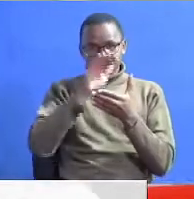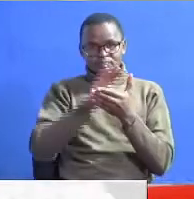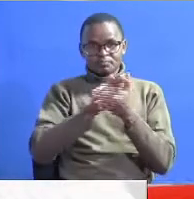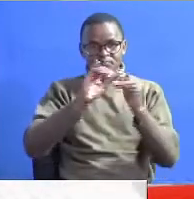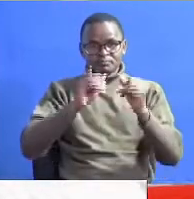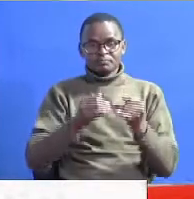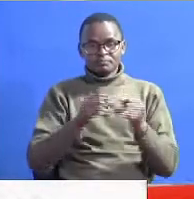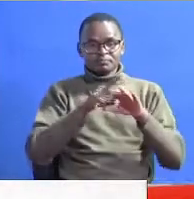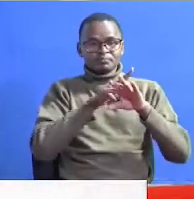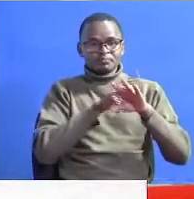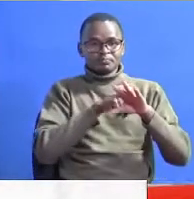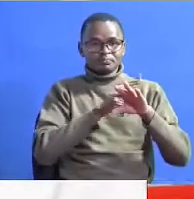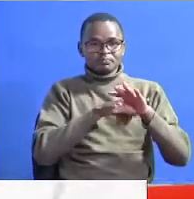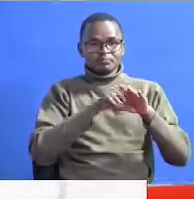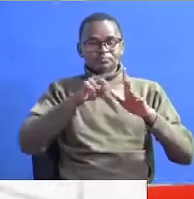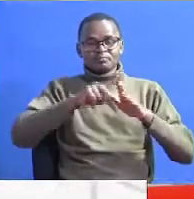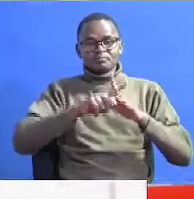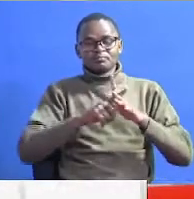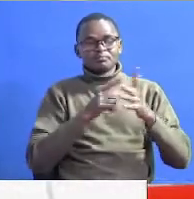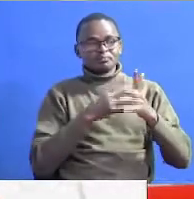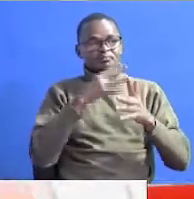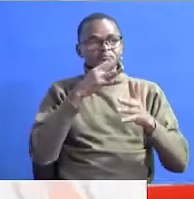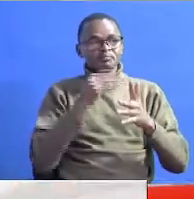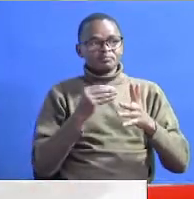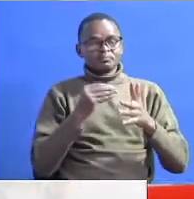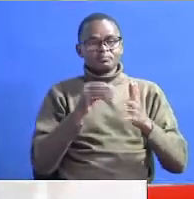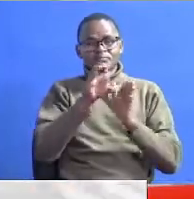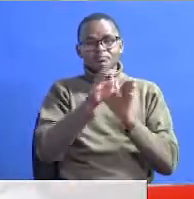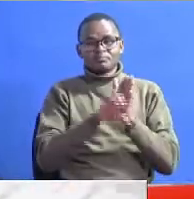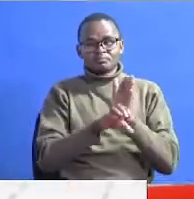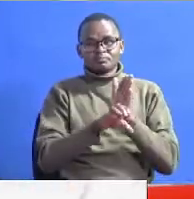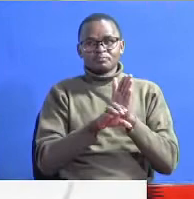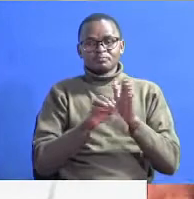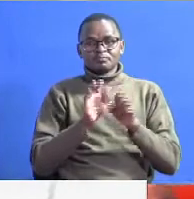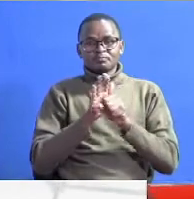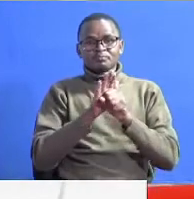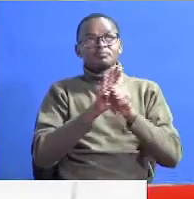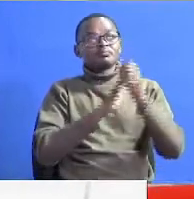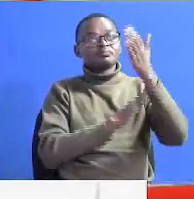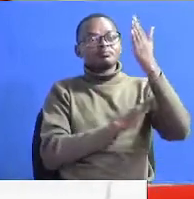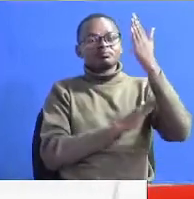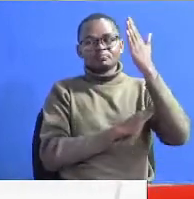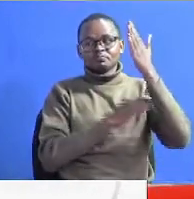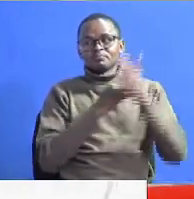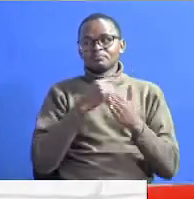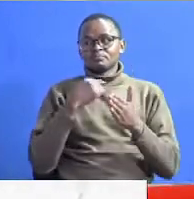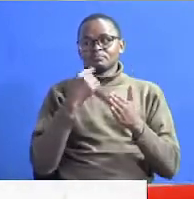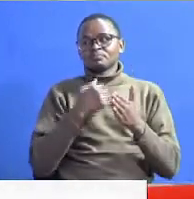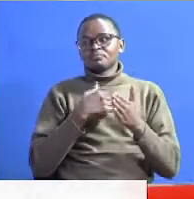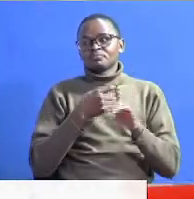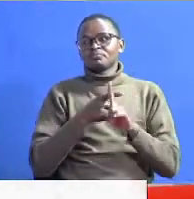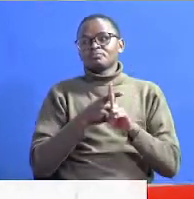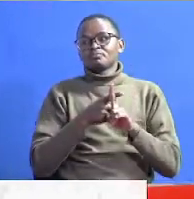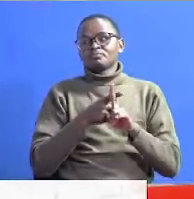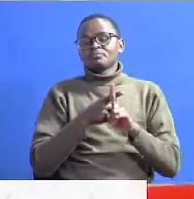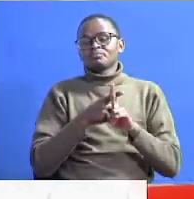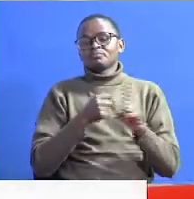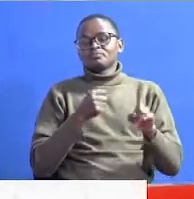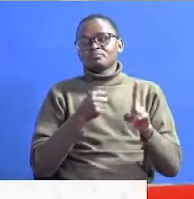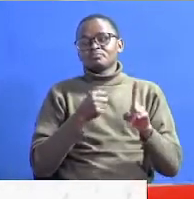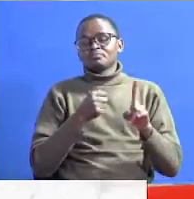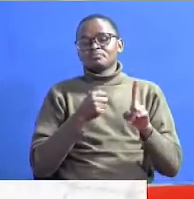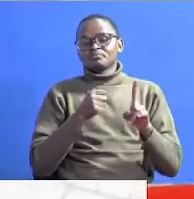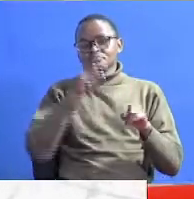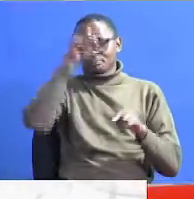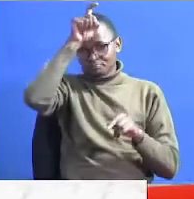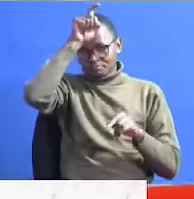new dawn, it's a new beginning, and it's a chapter that we are being driven by God. He has got us from Egypt,